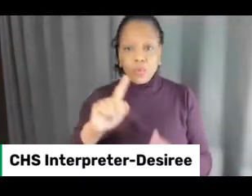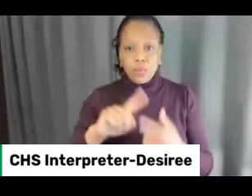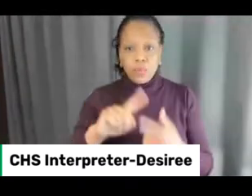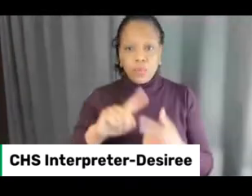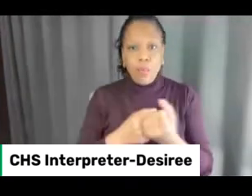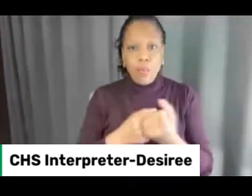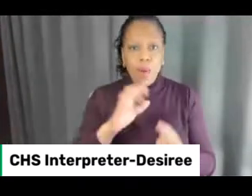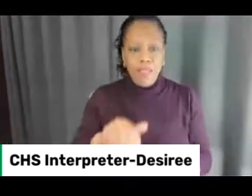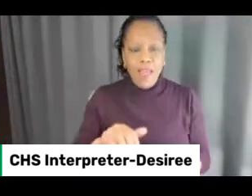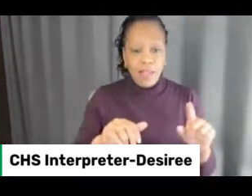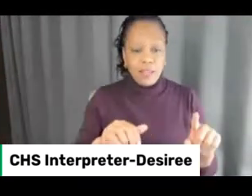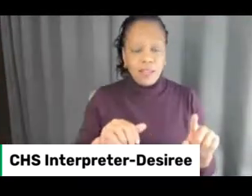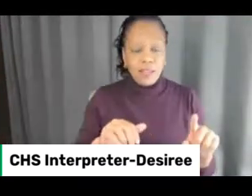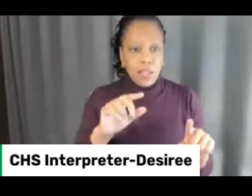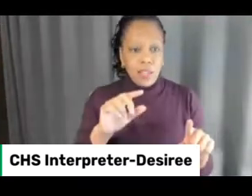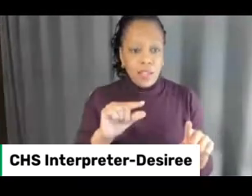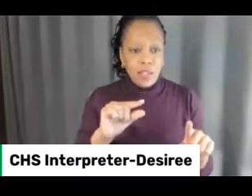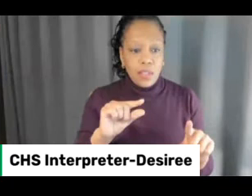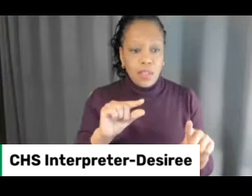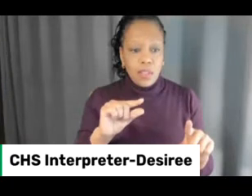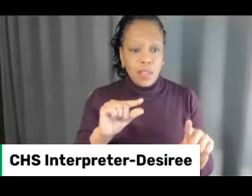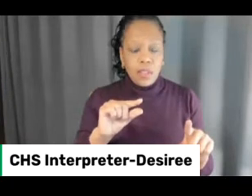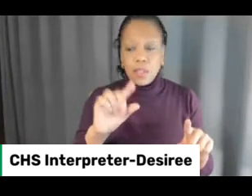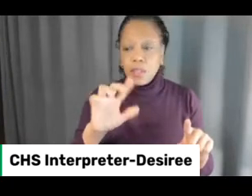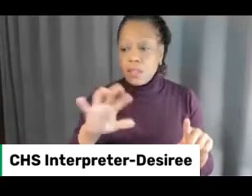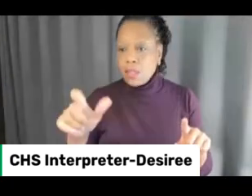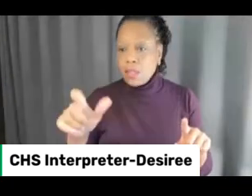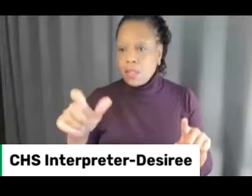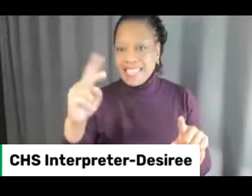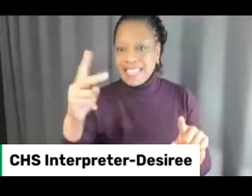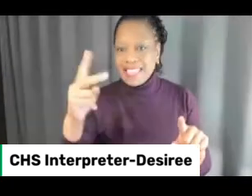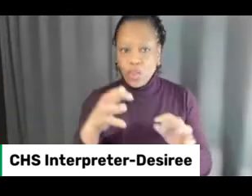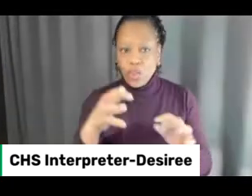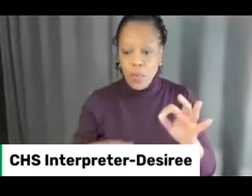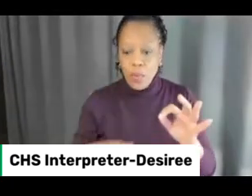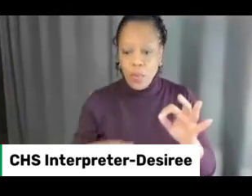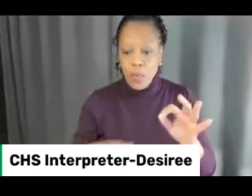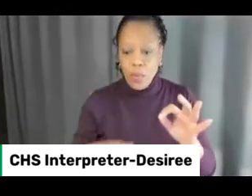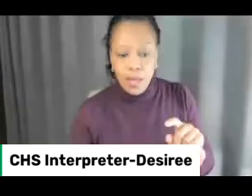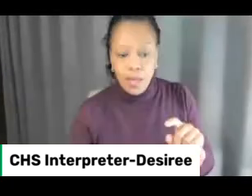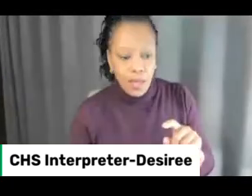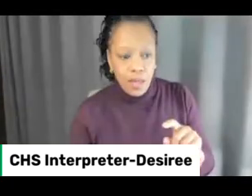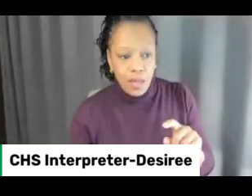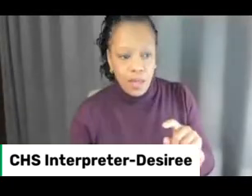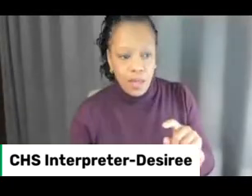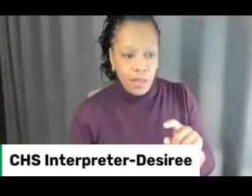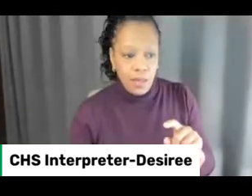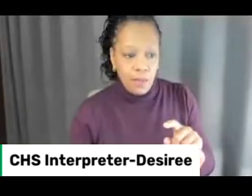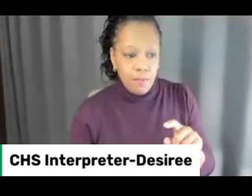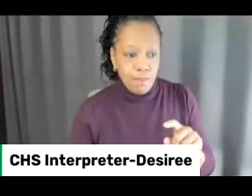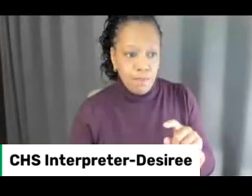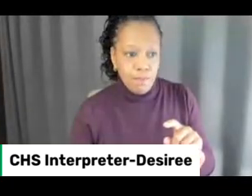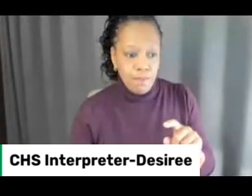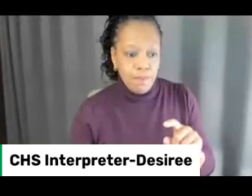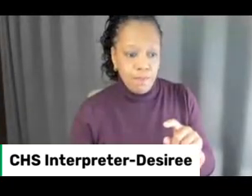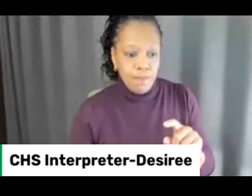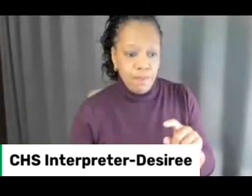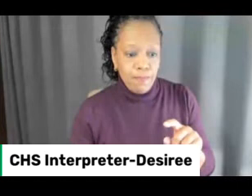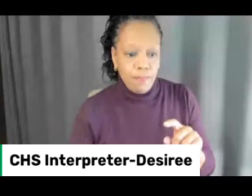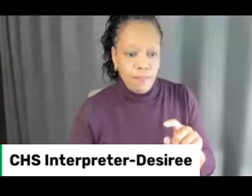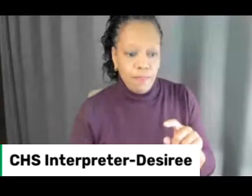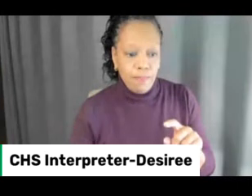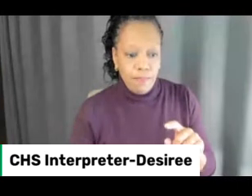GFPP implementation. This is an initial investment, and it's going to increase staff capacity to support Good Food Action